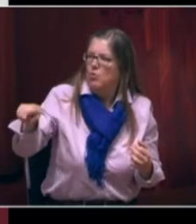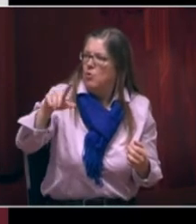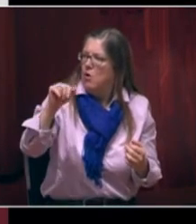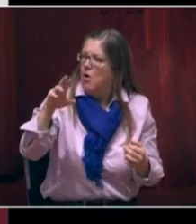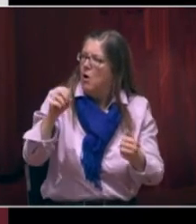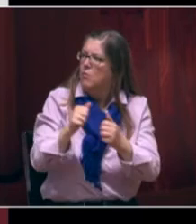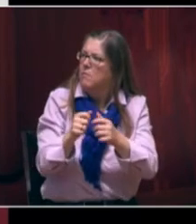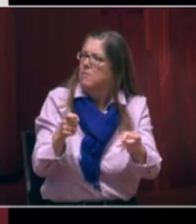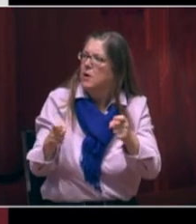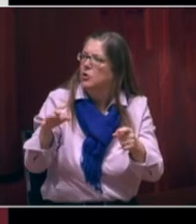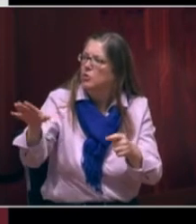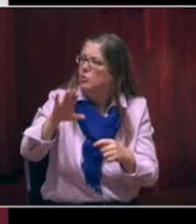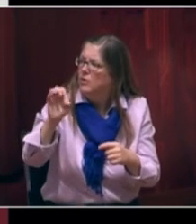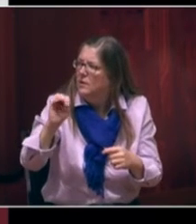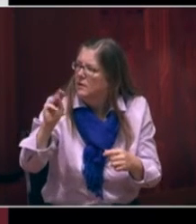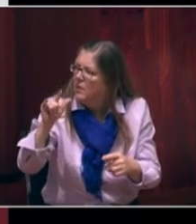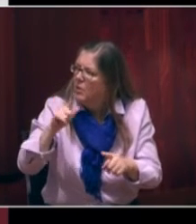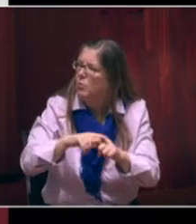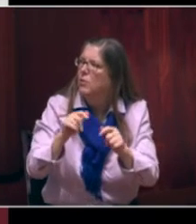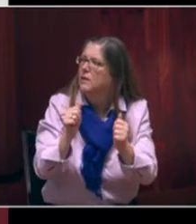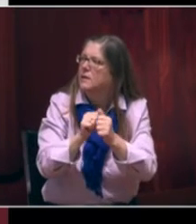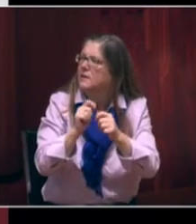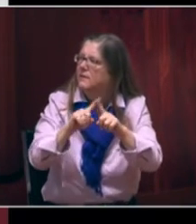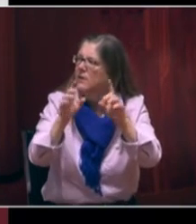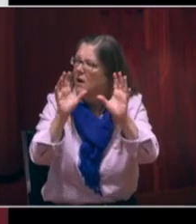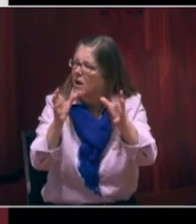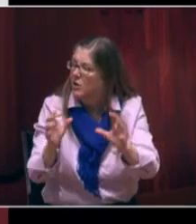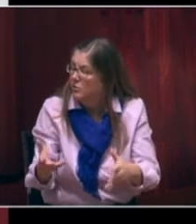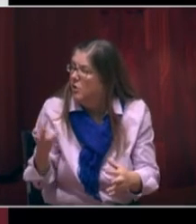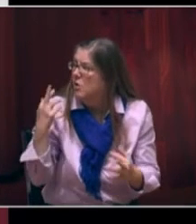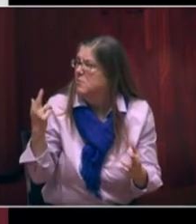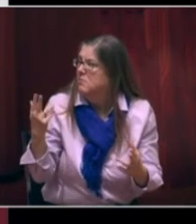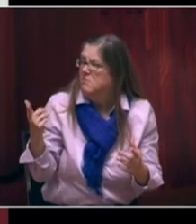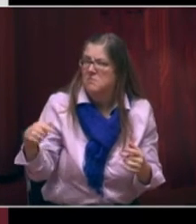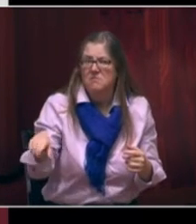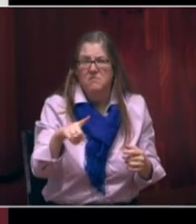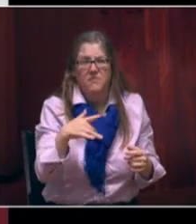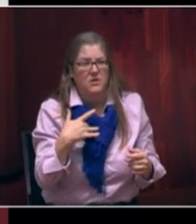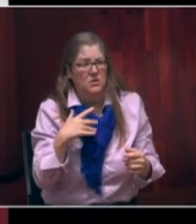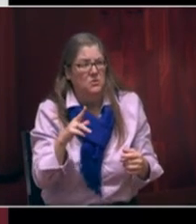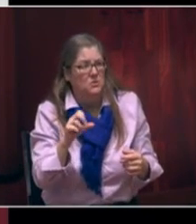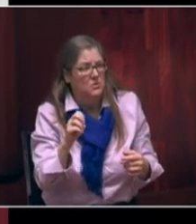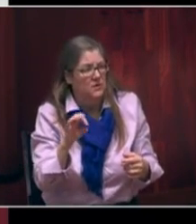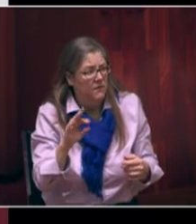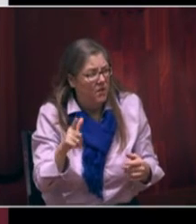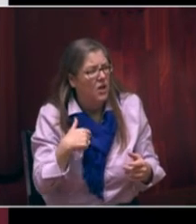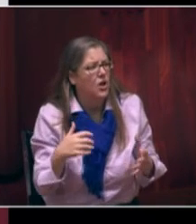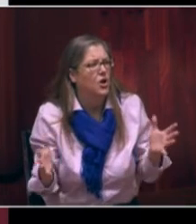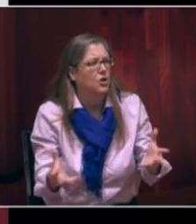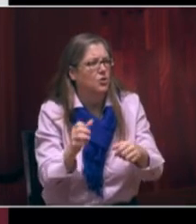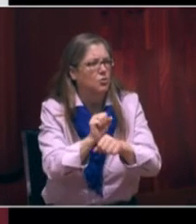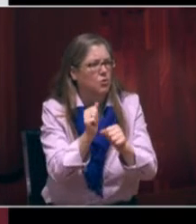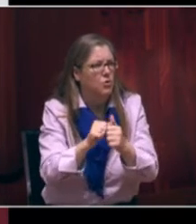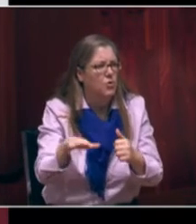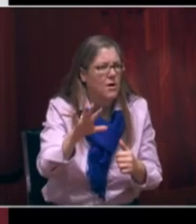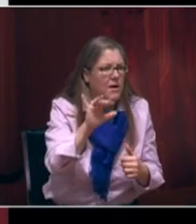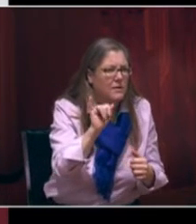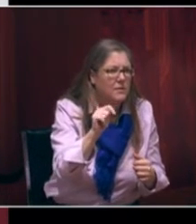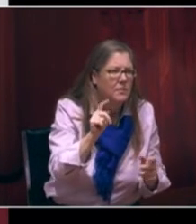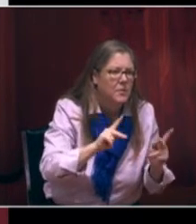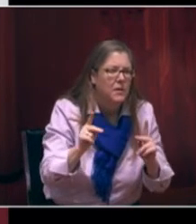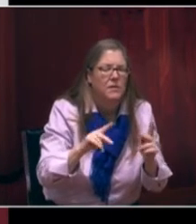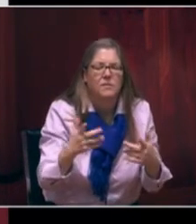in the different categories. So hopefully it's a useful tool for you as well. We encourage you to work with your IT folks, your general counsel, and others as you